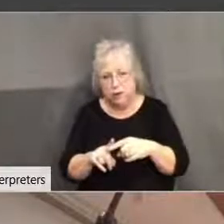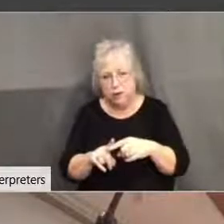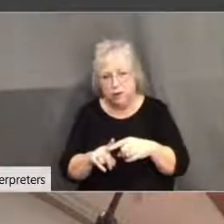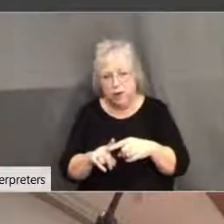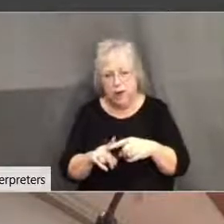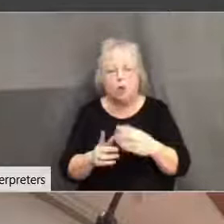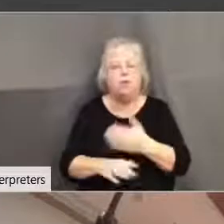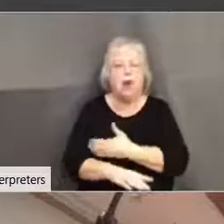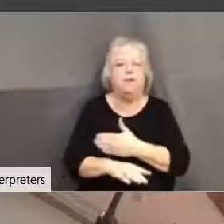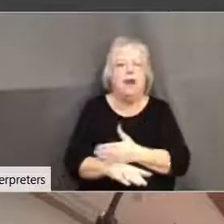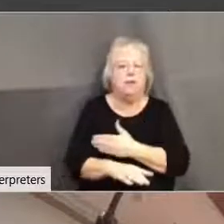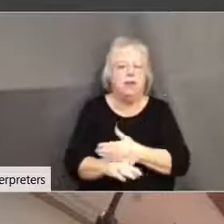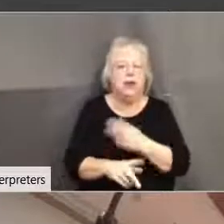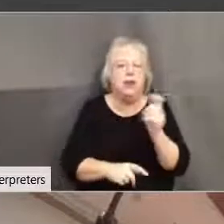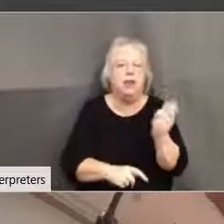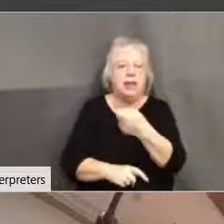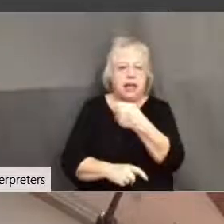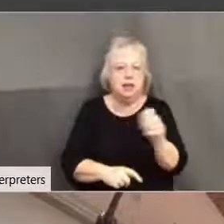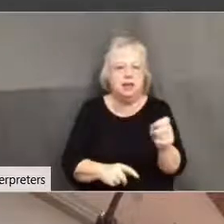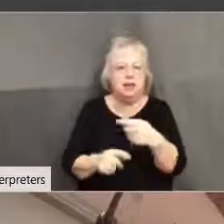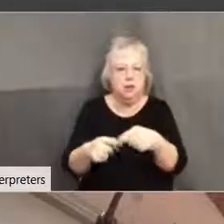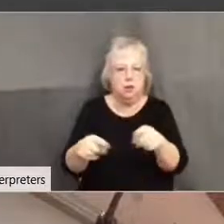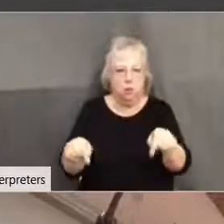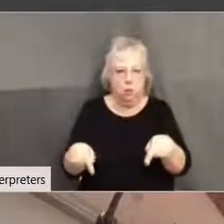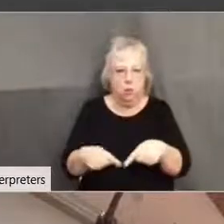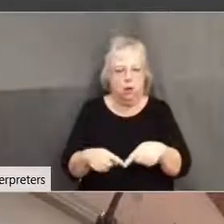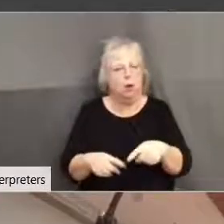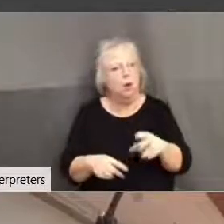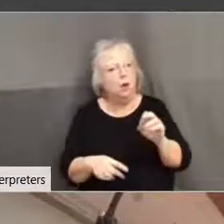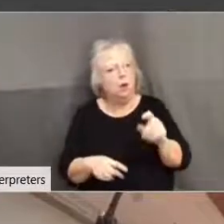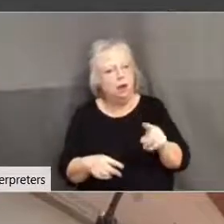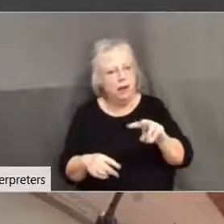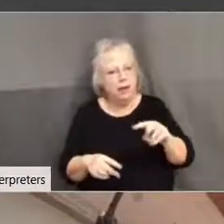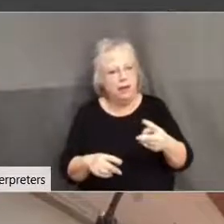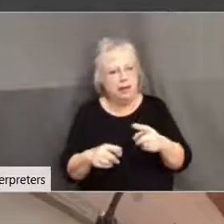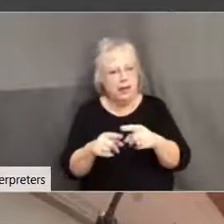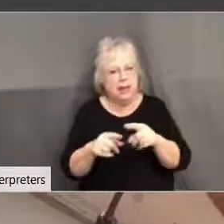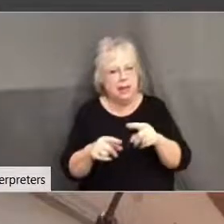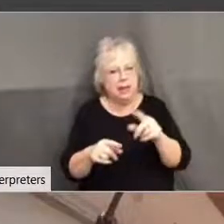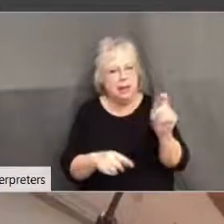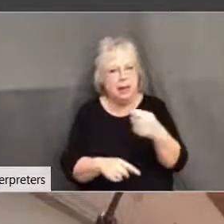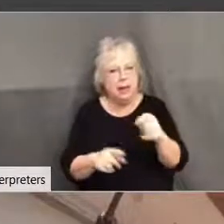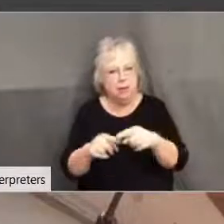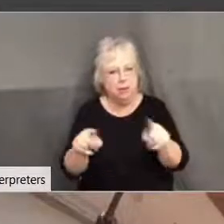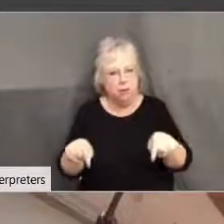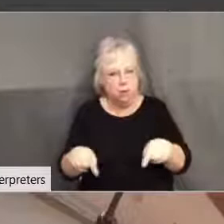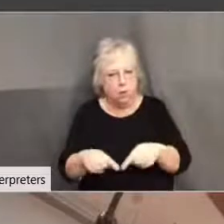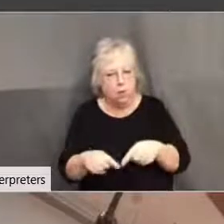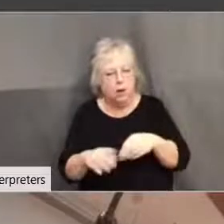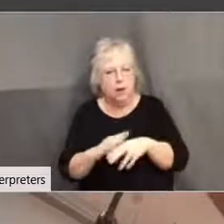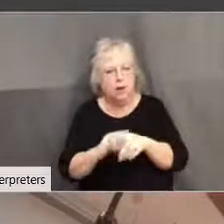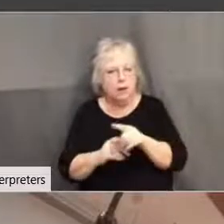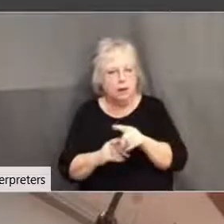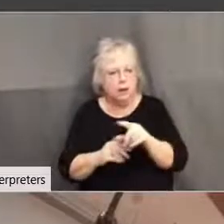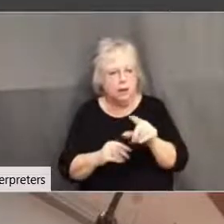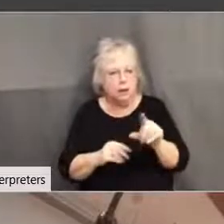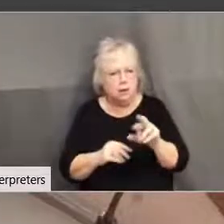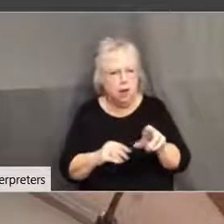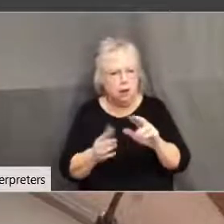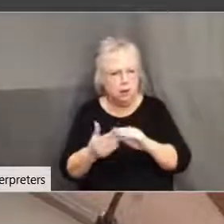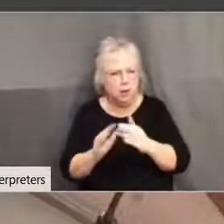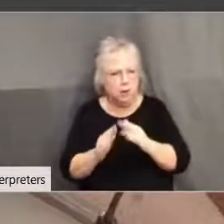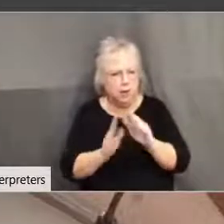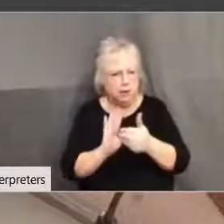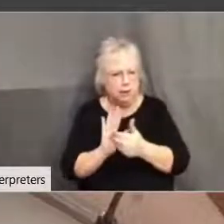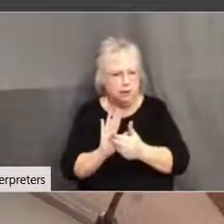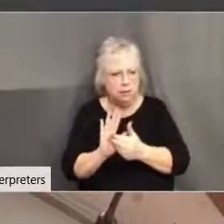Okay, and then the second tennis court on East Little Rock at the community center. Have you got any plans for